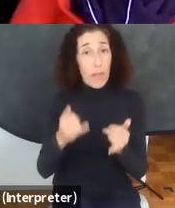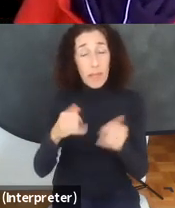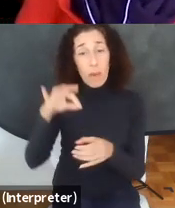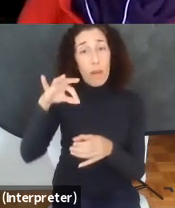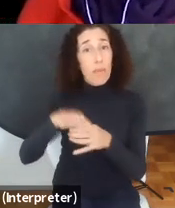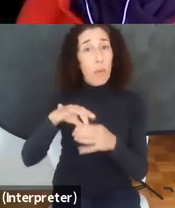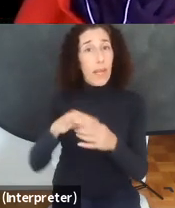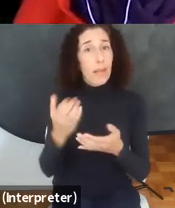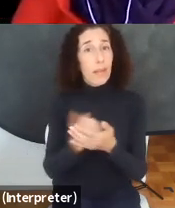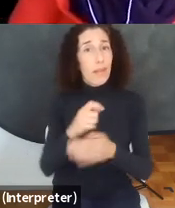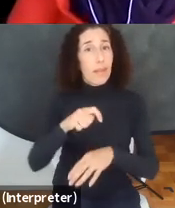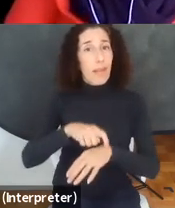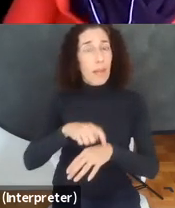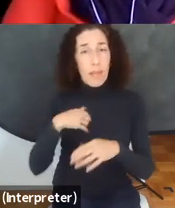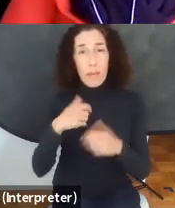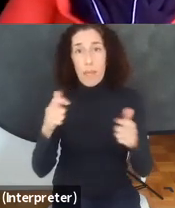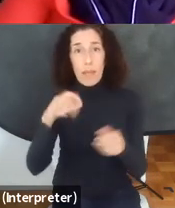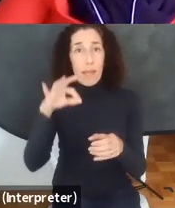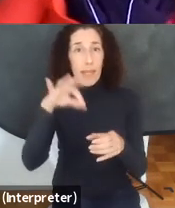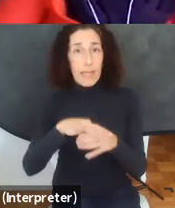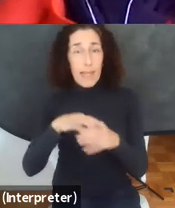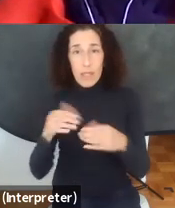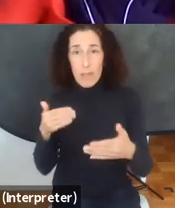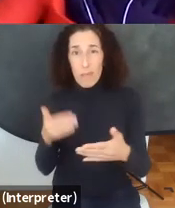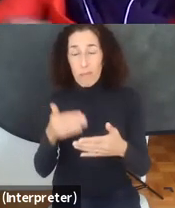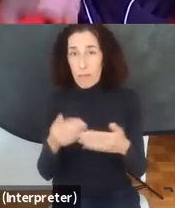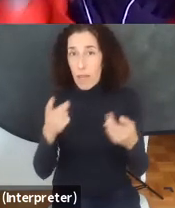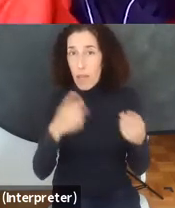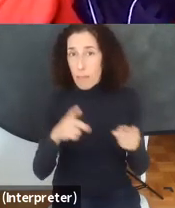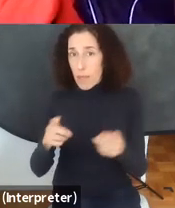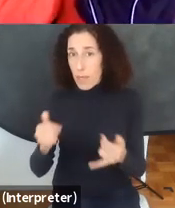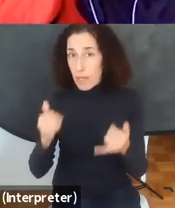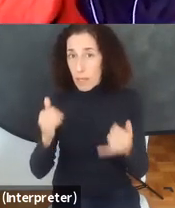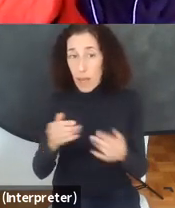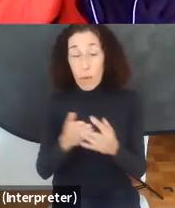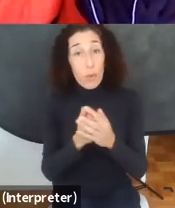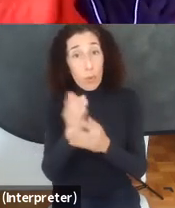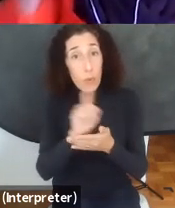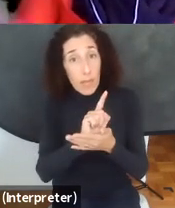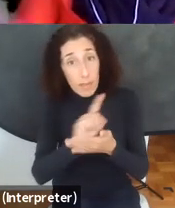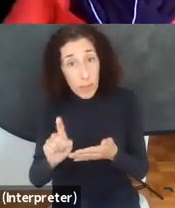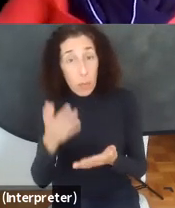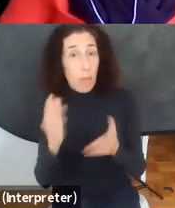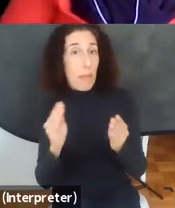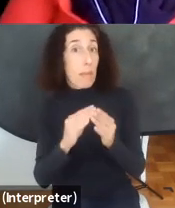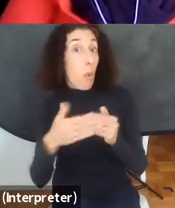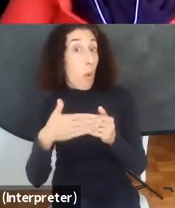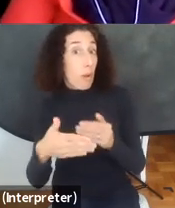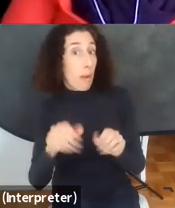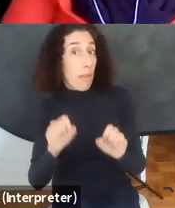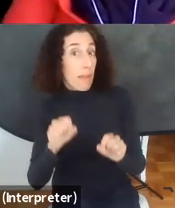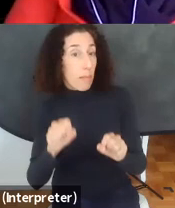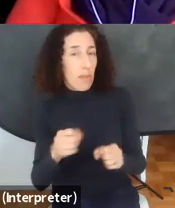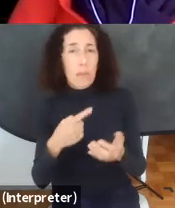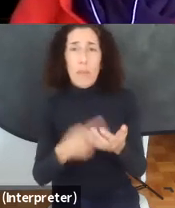we have a big election that is currently happening through next week, if not longer. And when we talk about disability rights